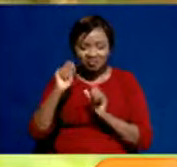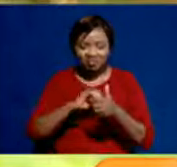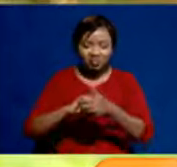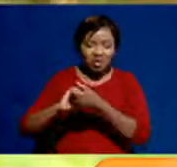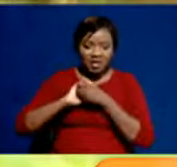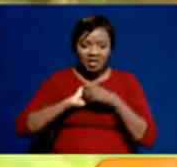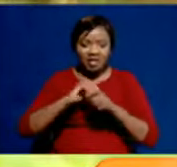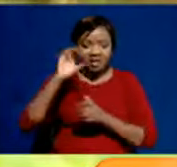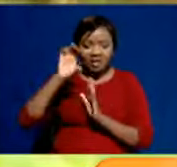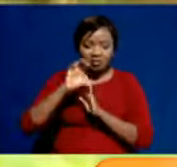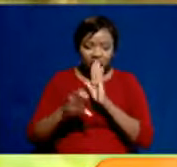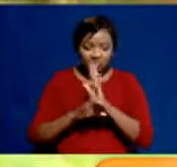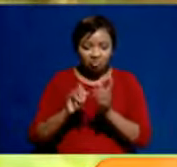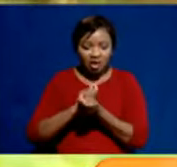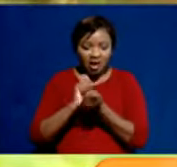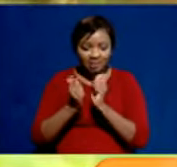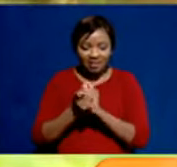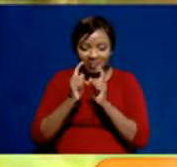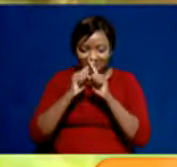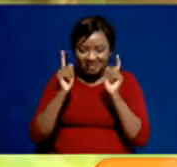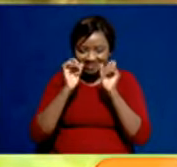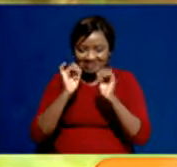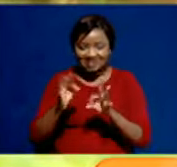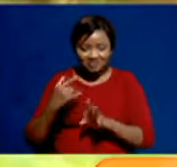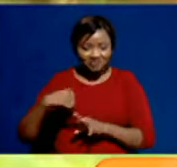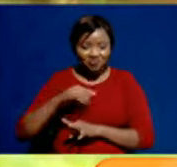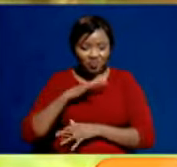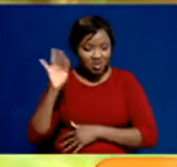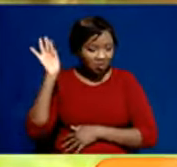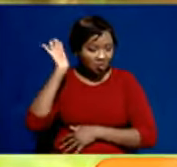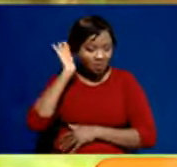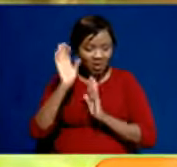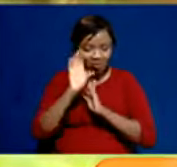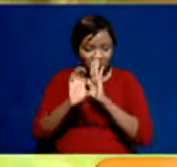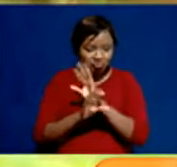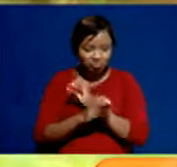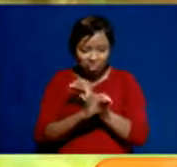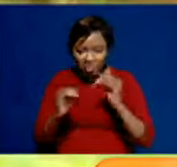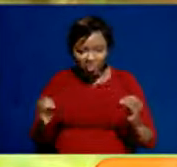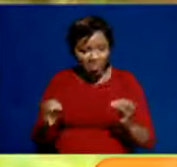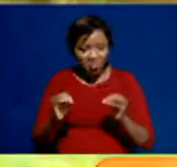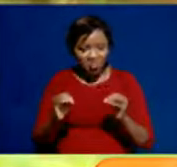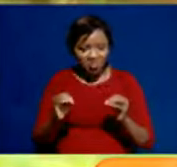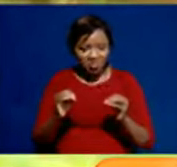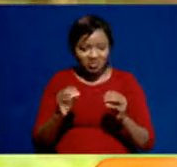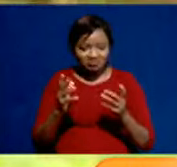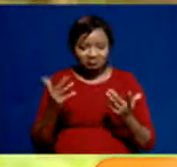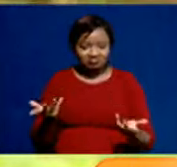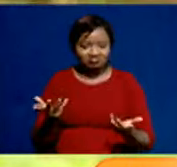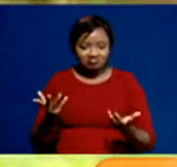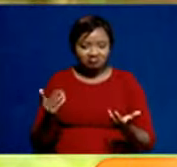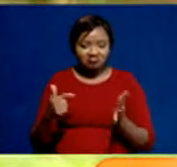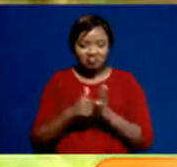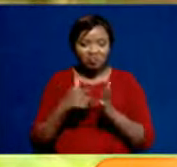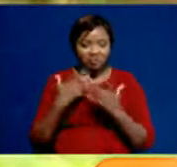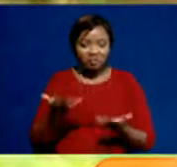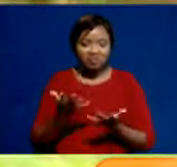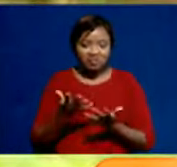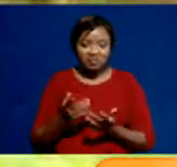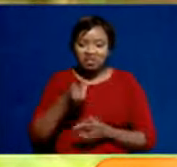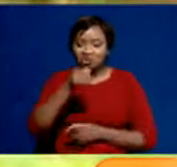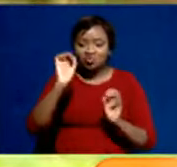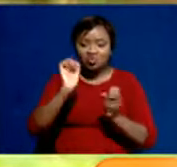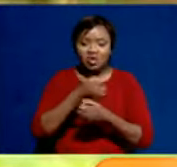if we cannot obey the constitution or the simple laws? Mm-hmm. You know, you cannot